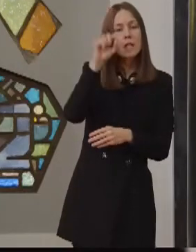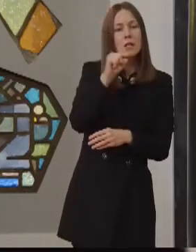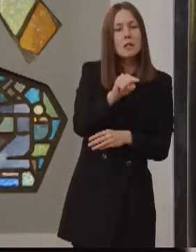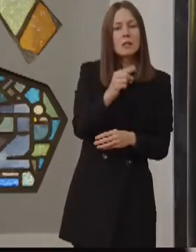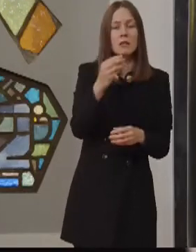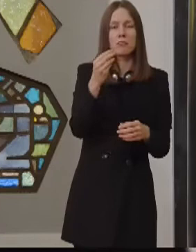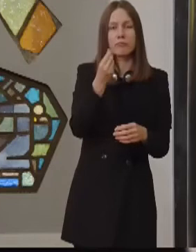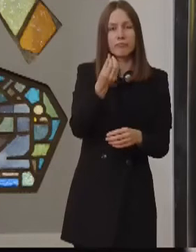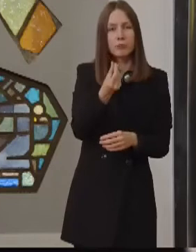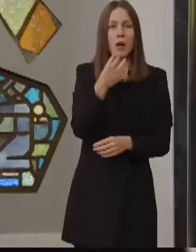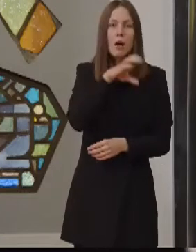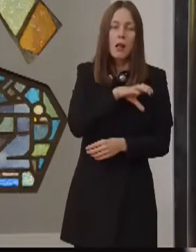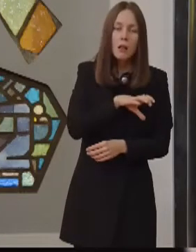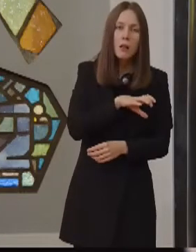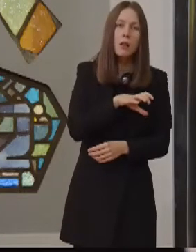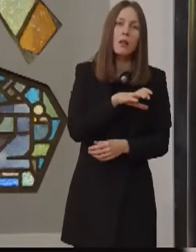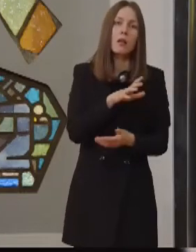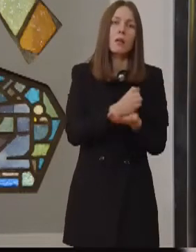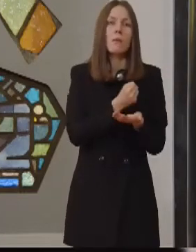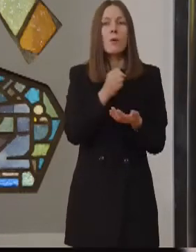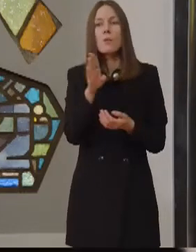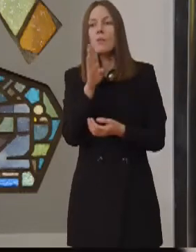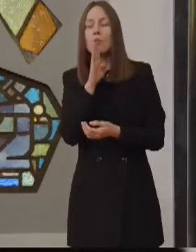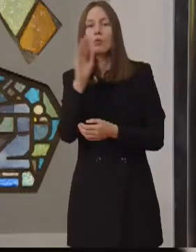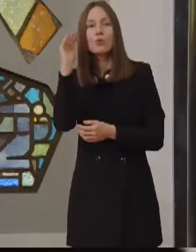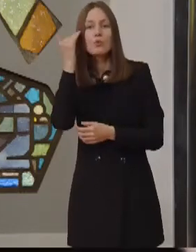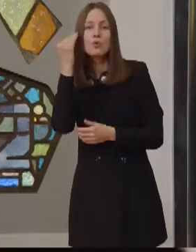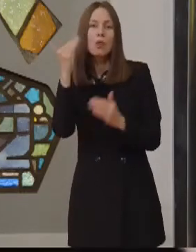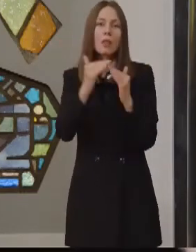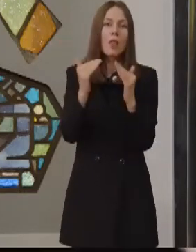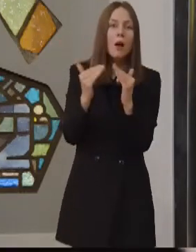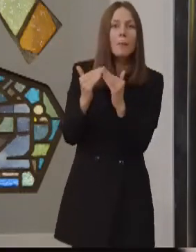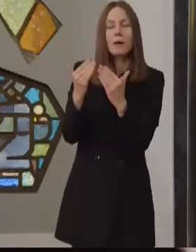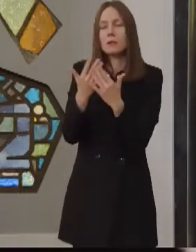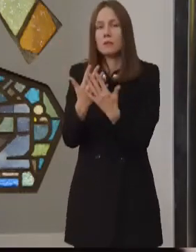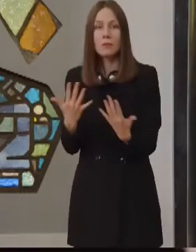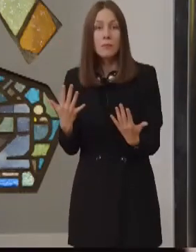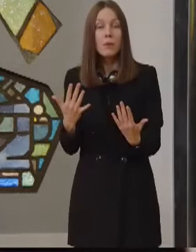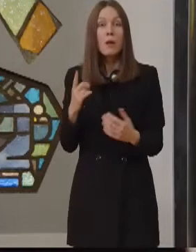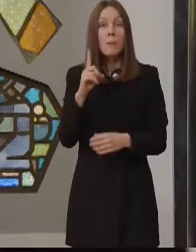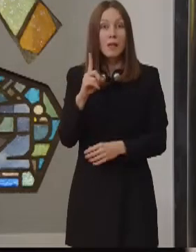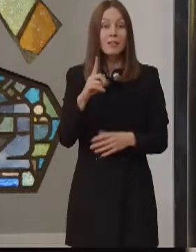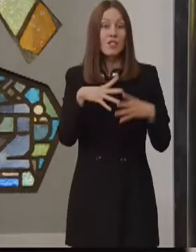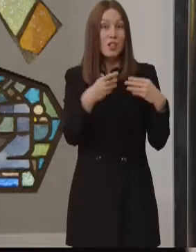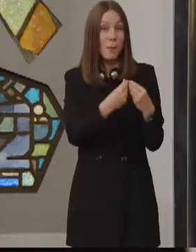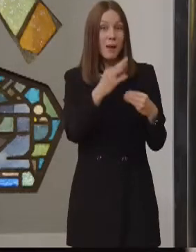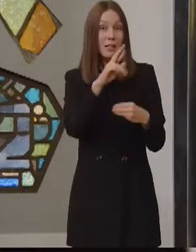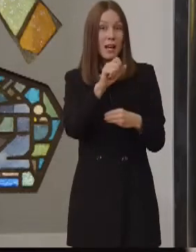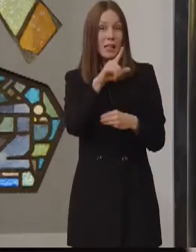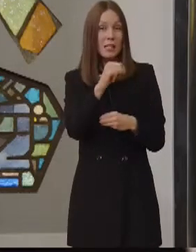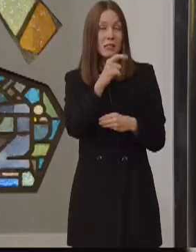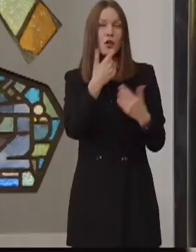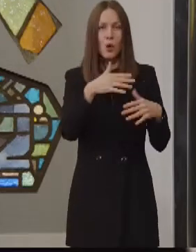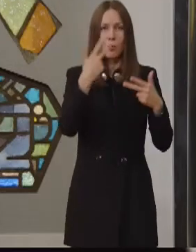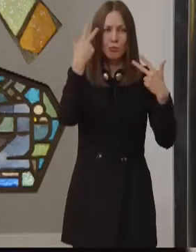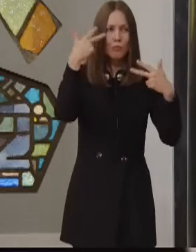family where a husband earns the living and the mother takes care of